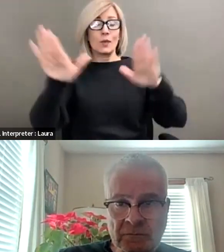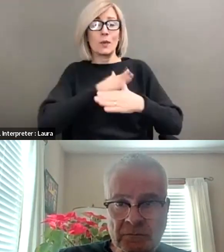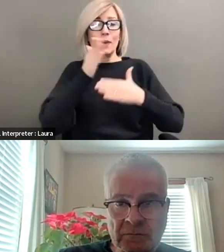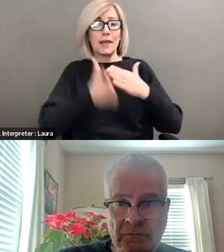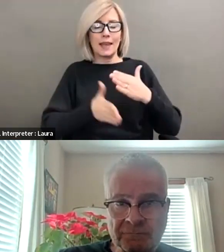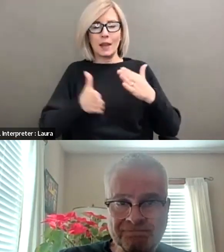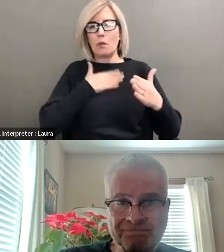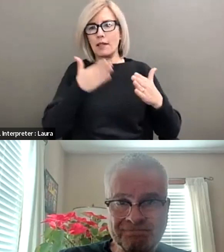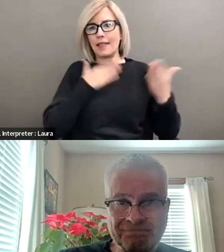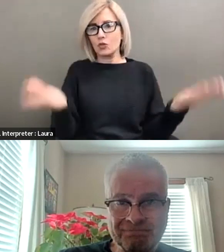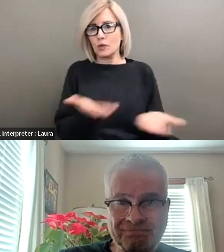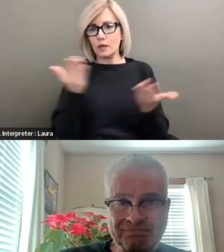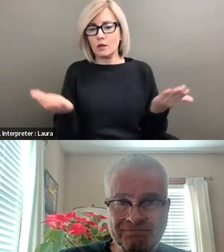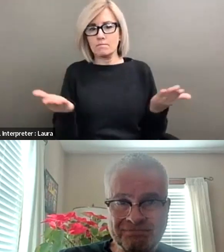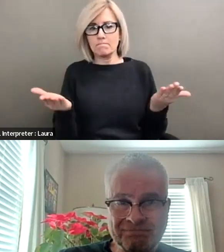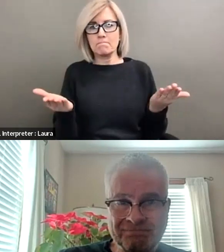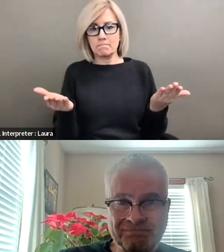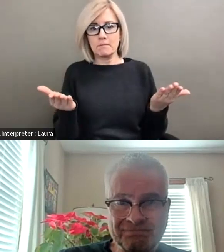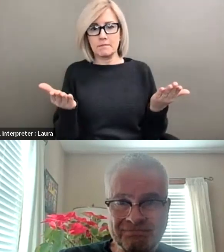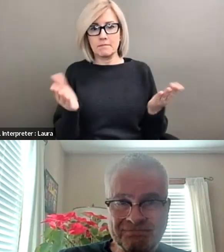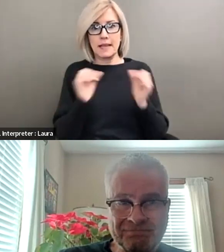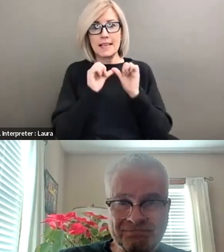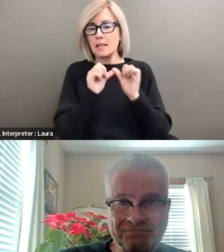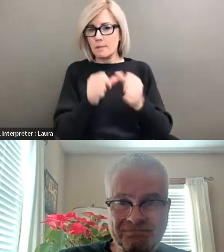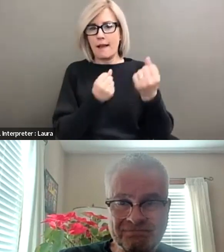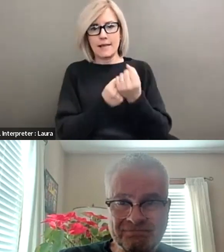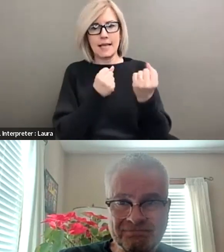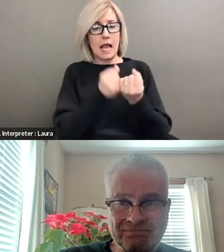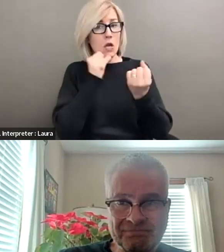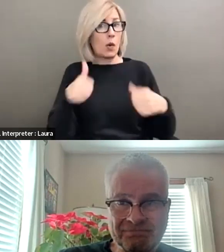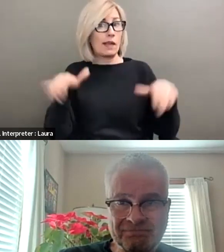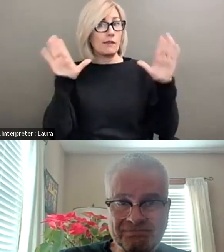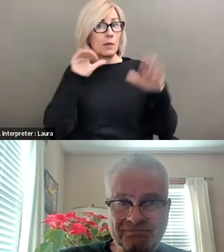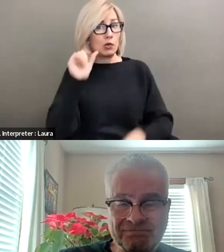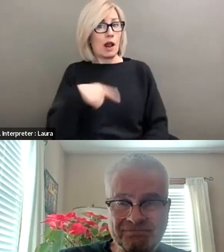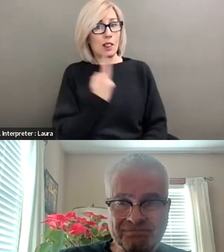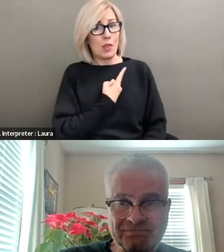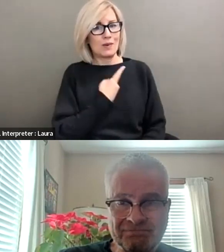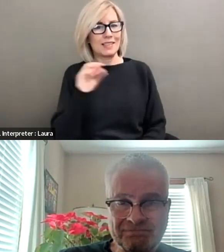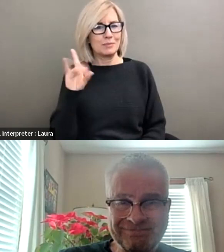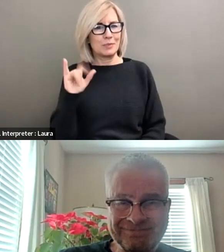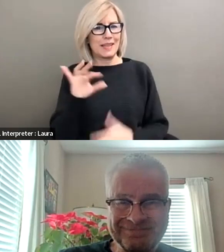weekend, and we're glad that you're here, and keep advocating and don't give up, and you're not alone, as Brady